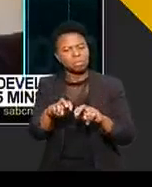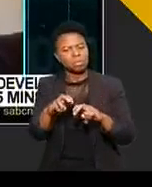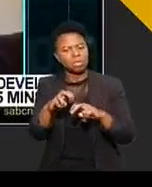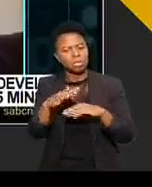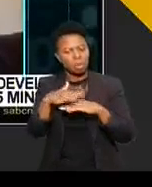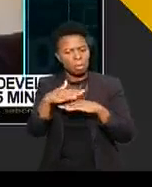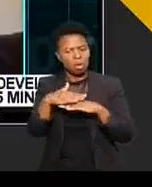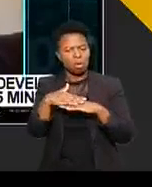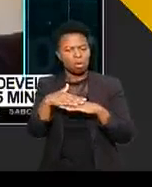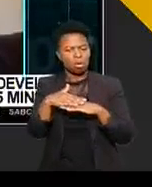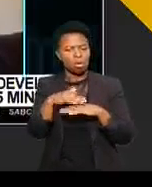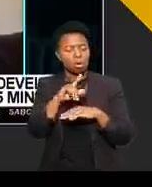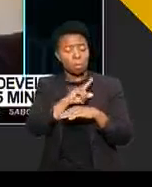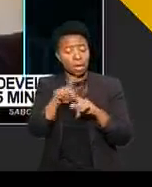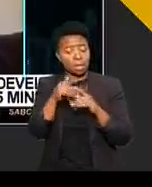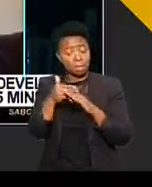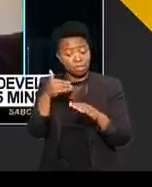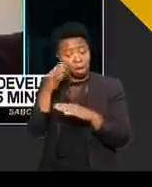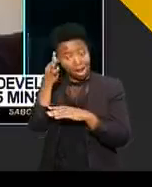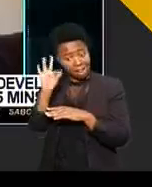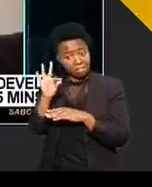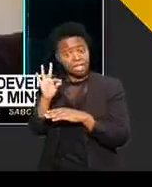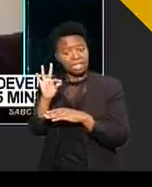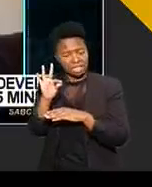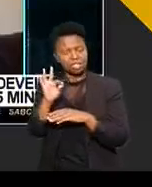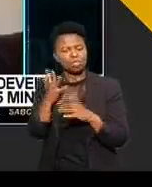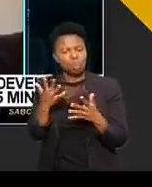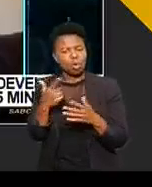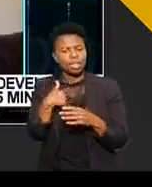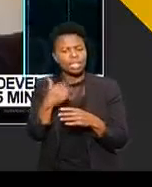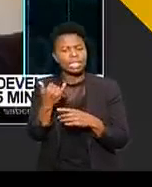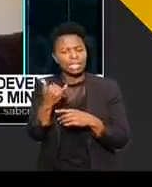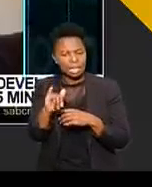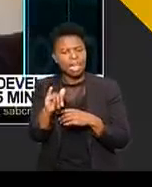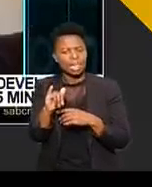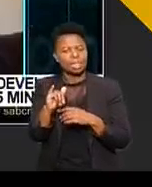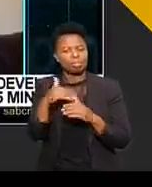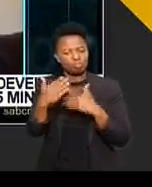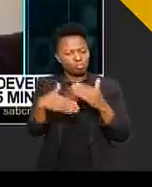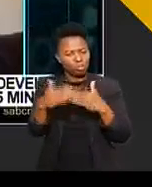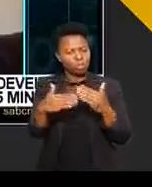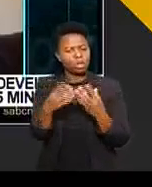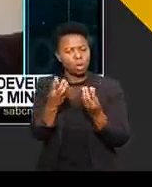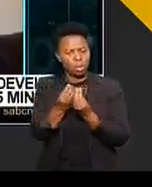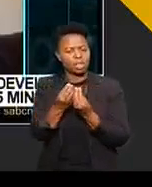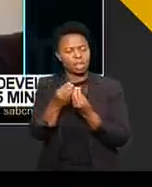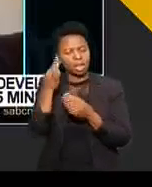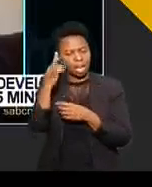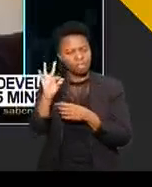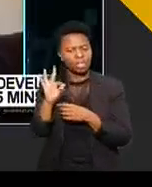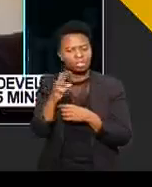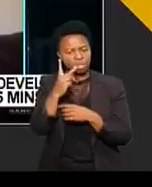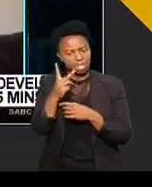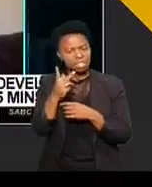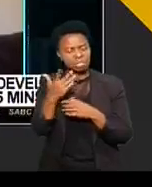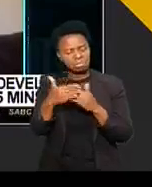framework that we follow from the government. So we're still doing that validation so that we can launch them around June.